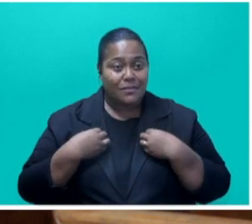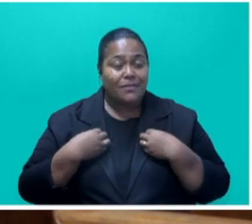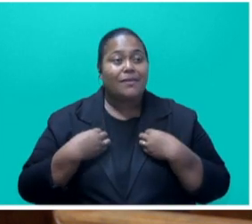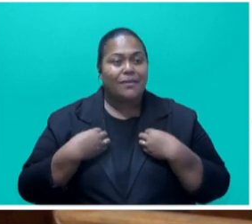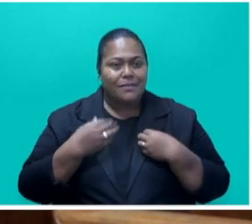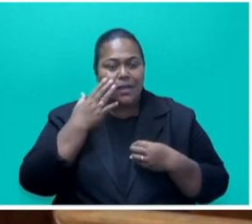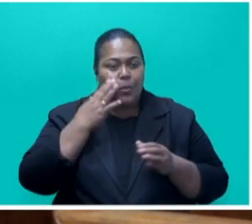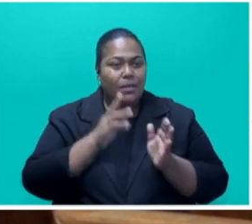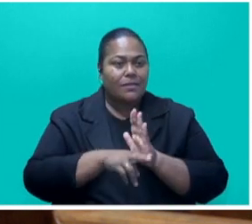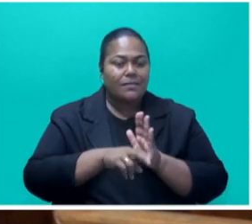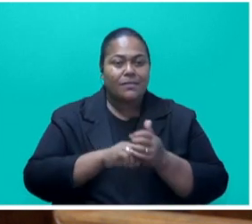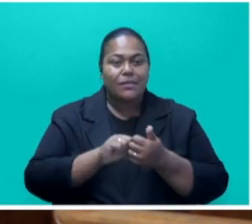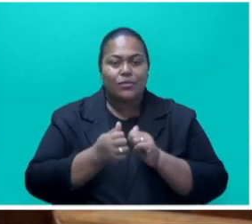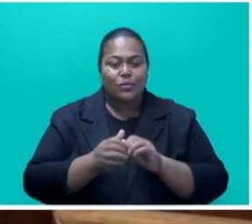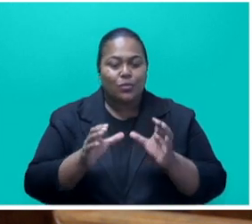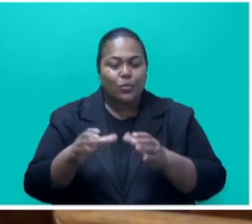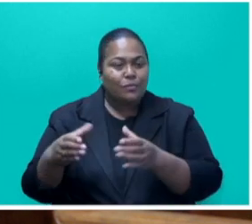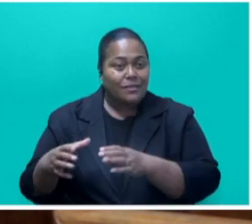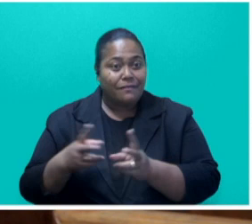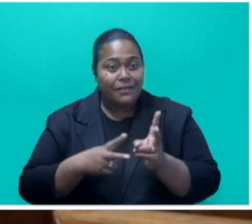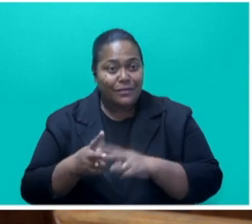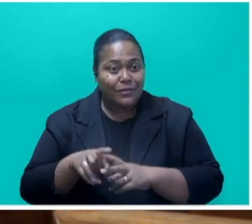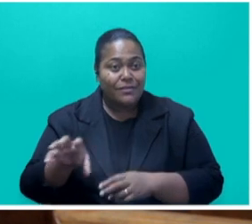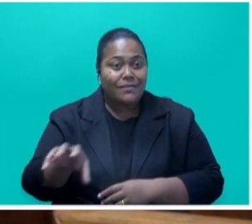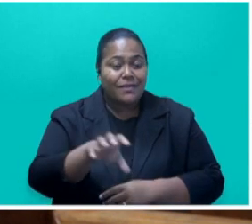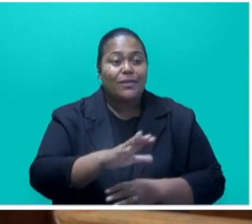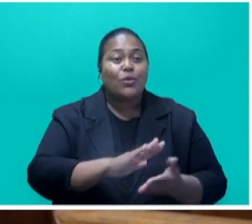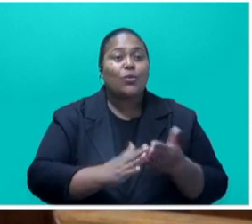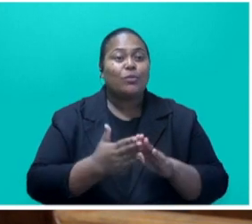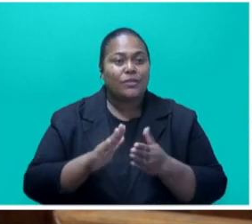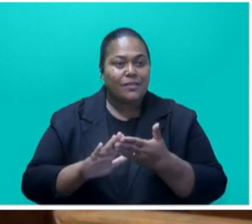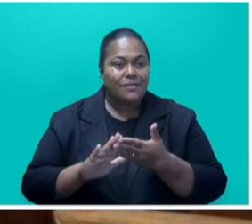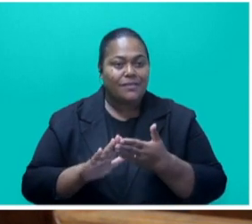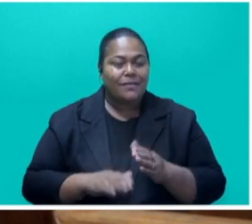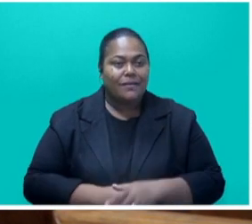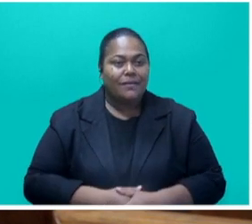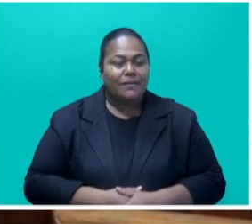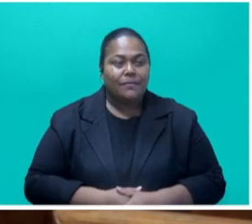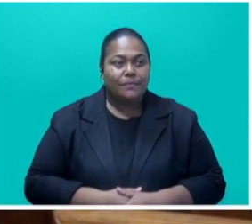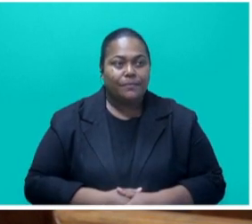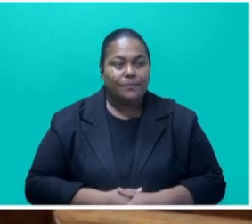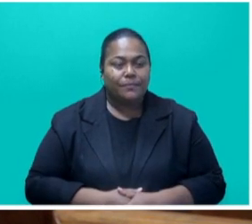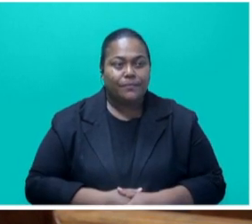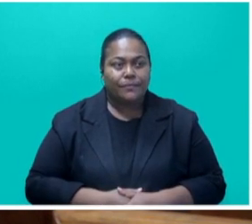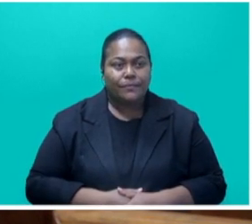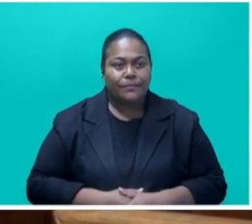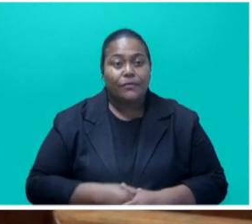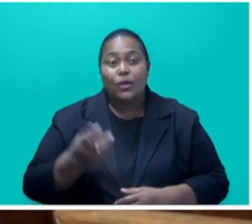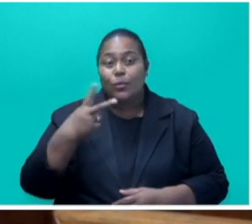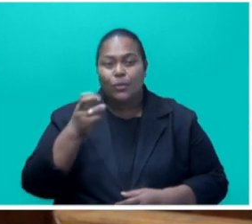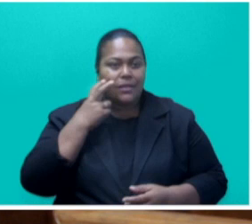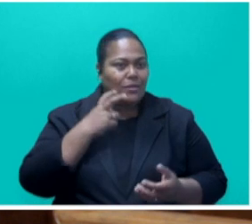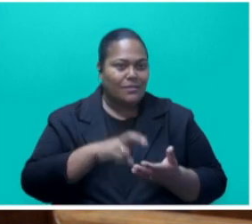awareness sessions to groups, clusters from villages and communities, and more than at least 20 have